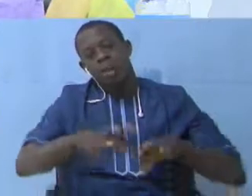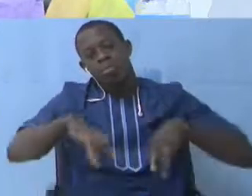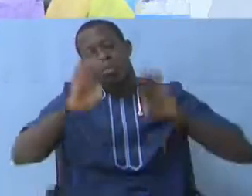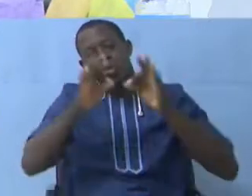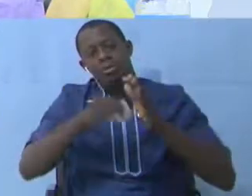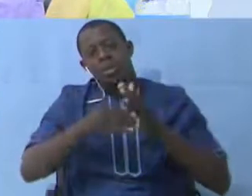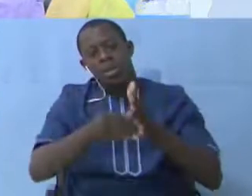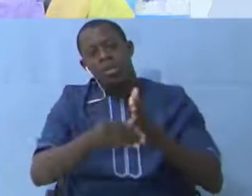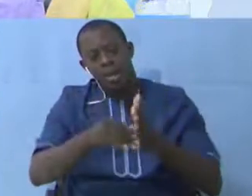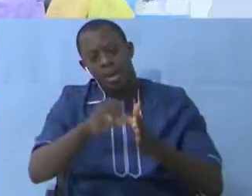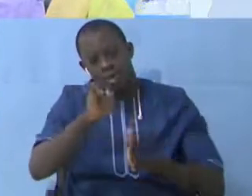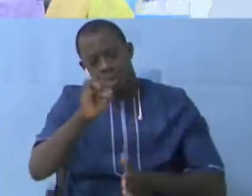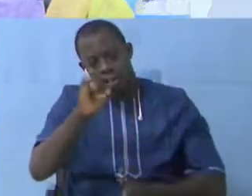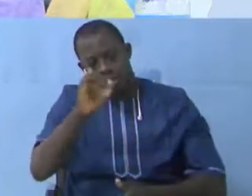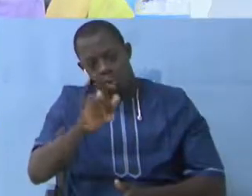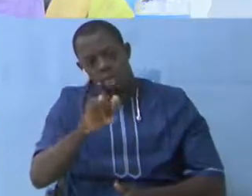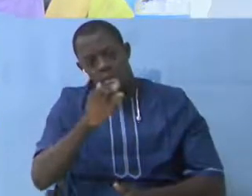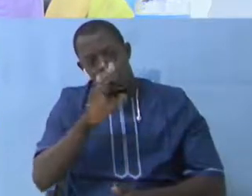Mustafa.